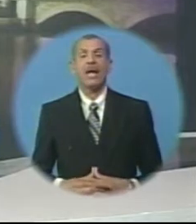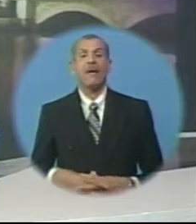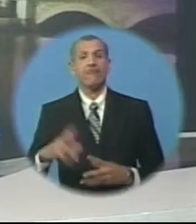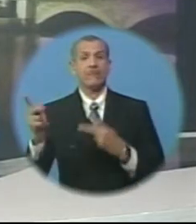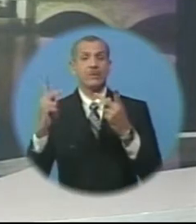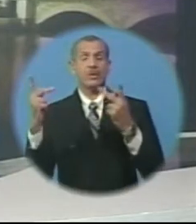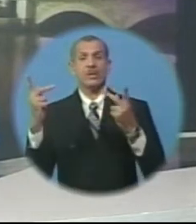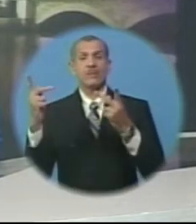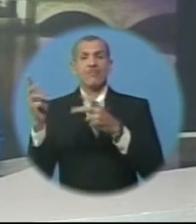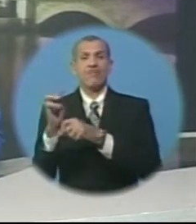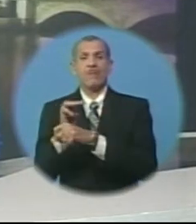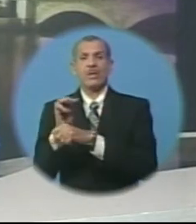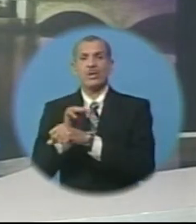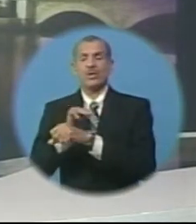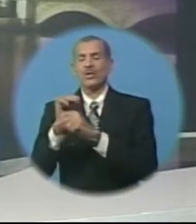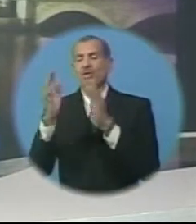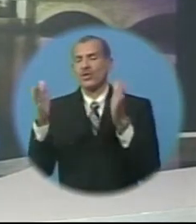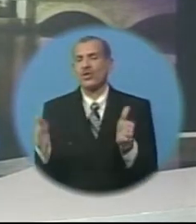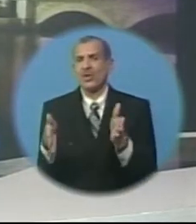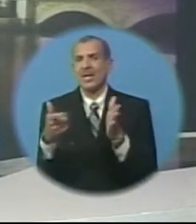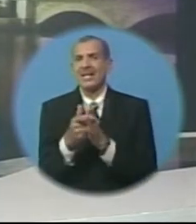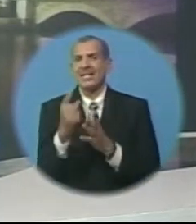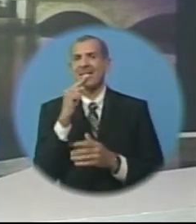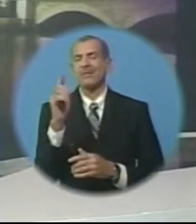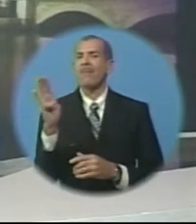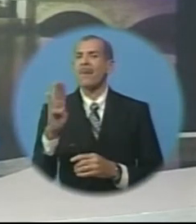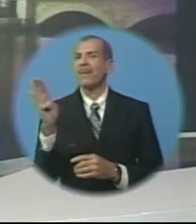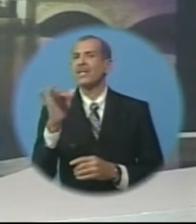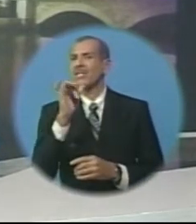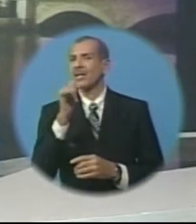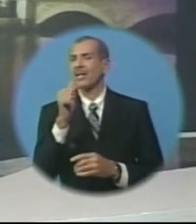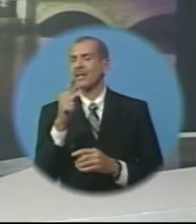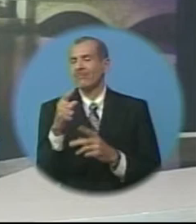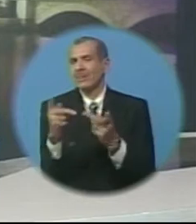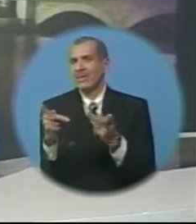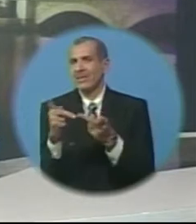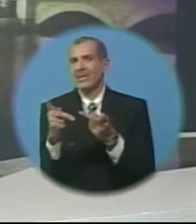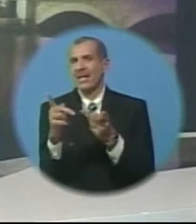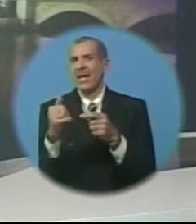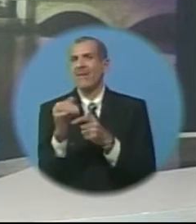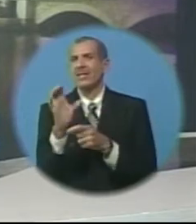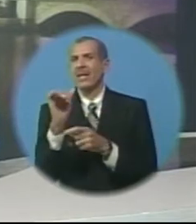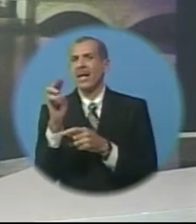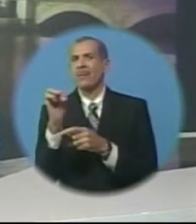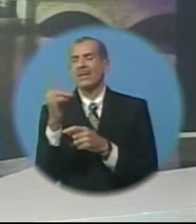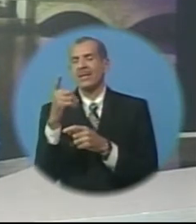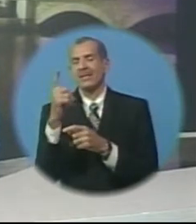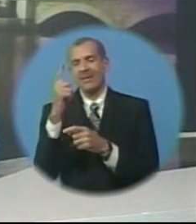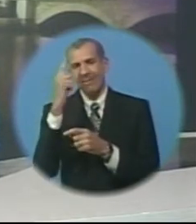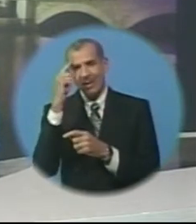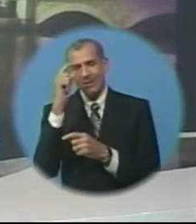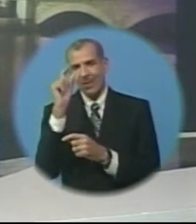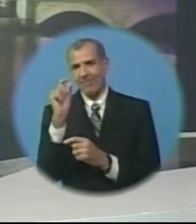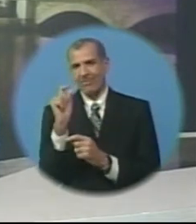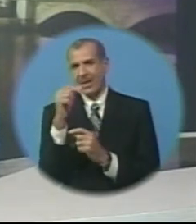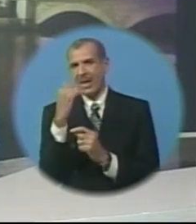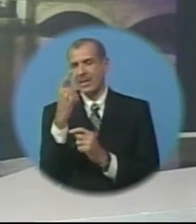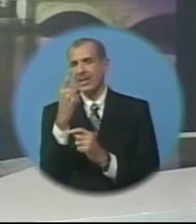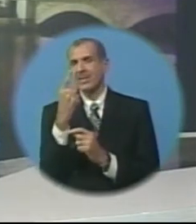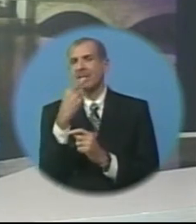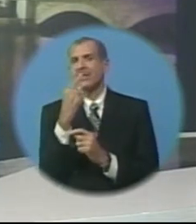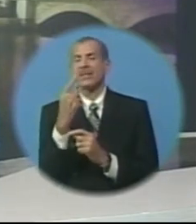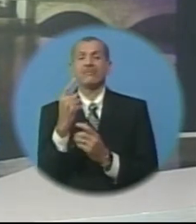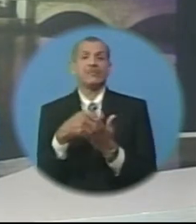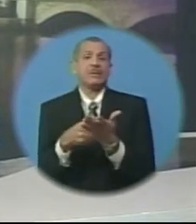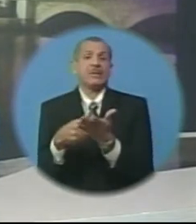Tourism Minister Richard Seeley says Barbados is not in a position that it can afford to take climate change lightly. His comments came as the lower